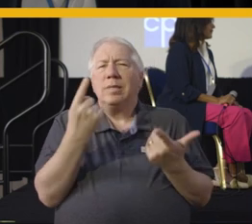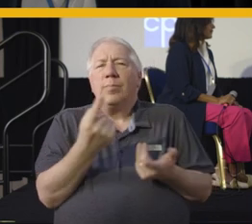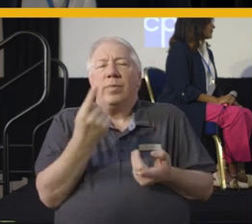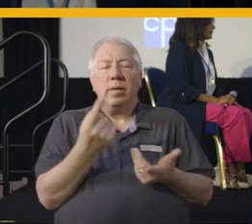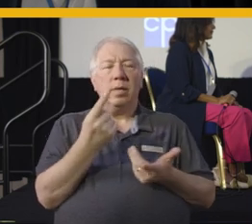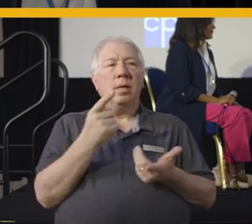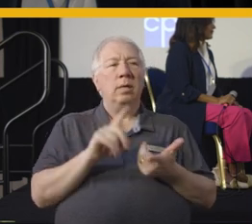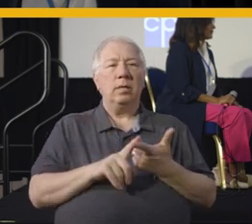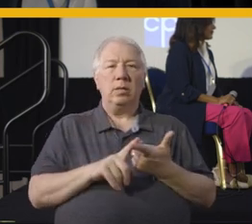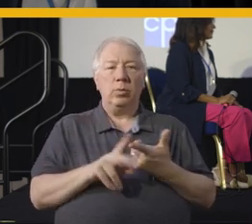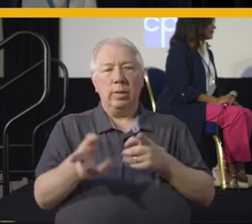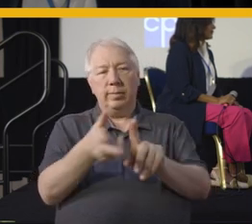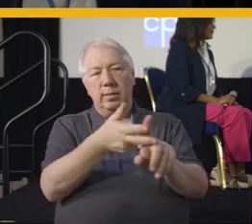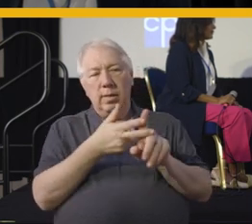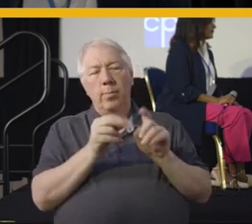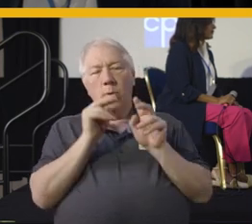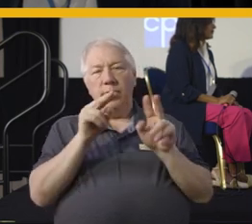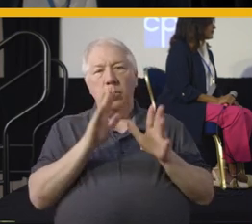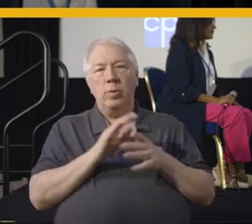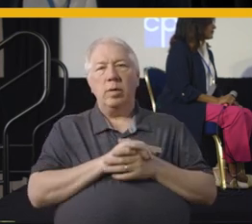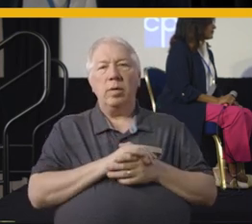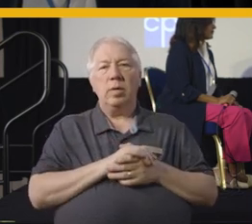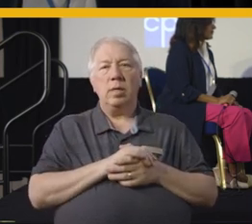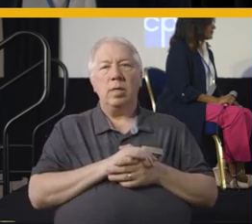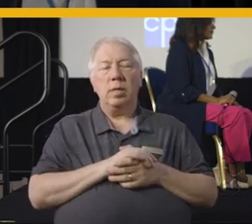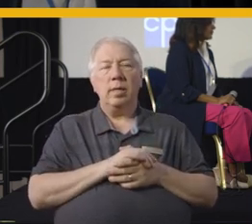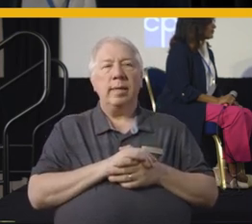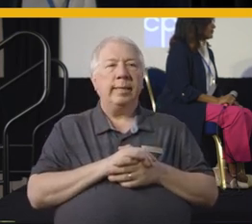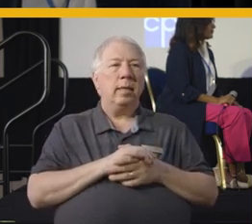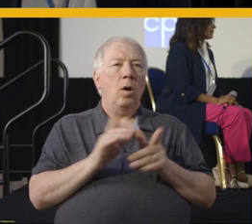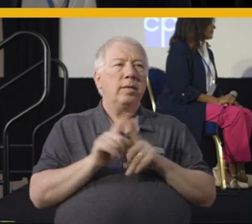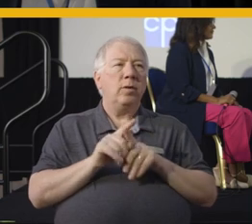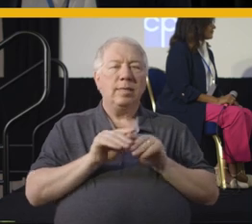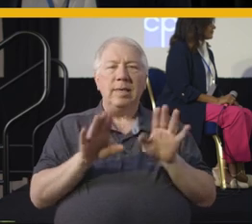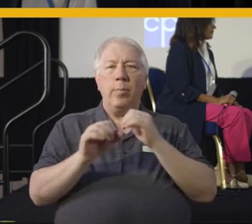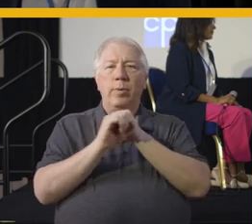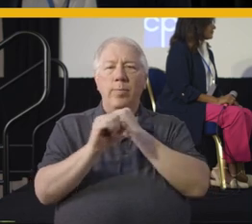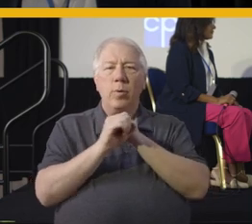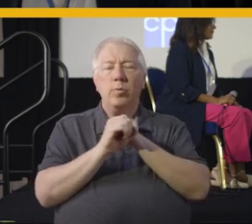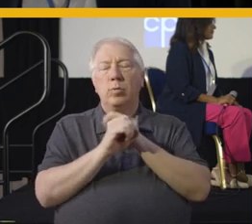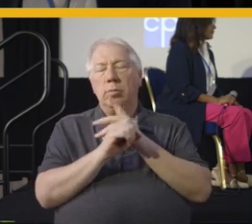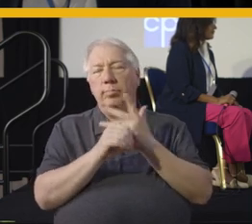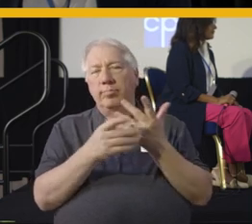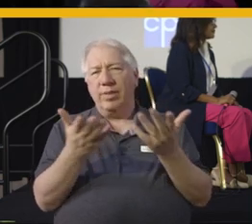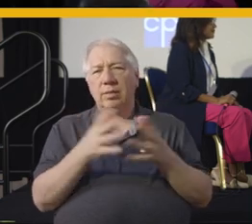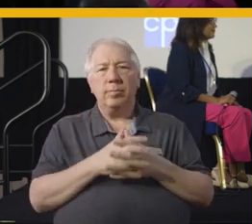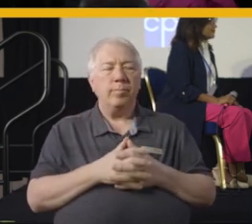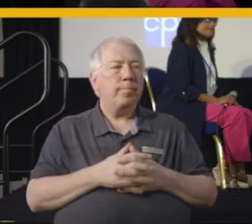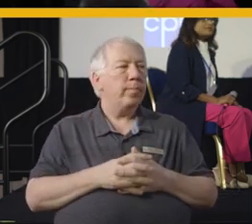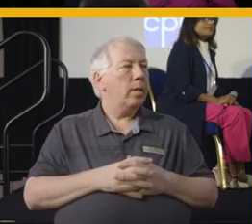something, to get more viewers, as well as figuring out like promotional work that could have been done in order to do